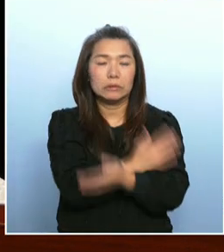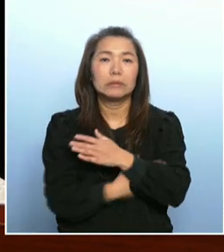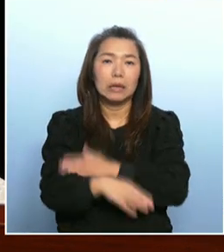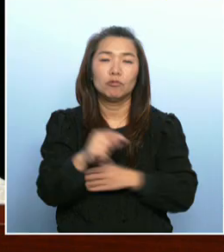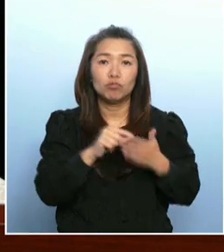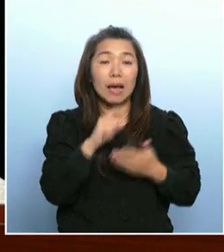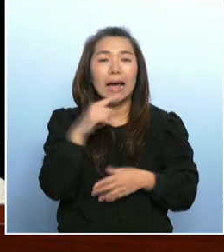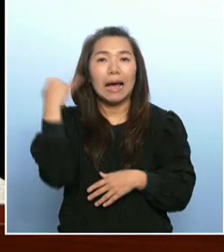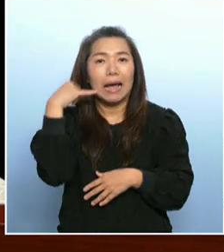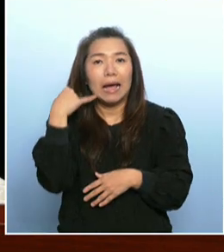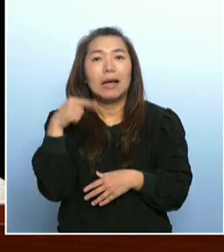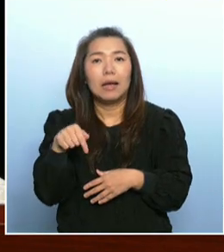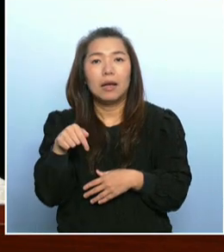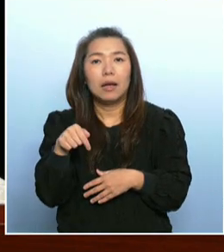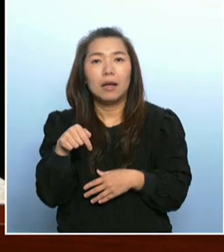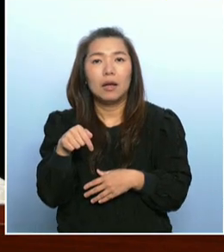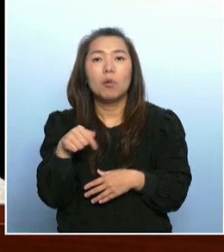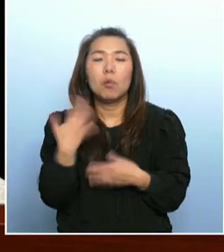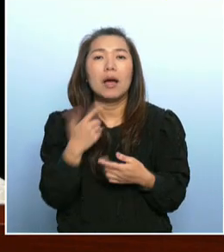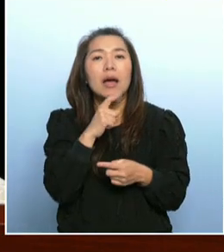introduce, say, artificial intelligence?